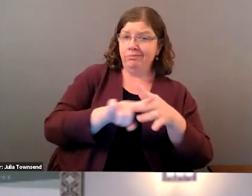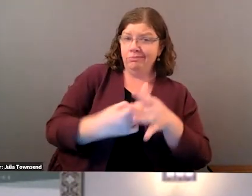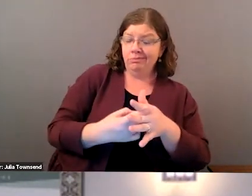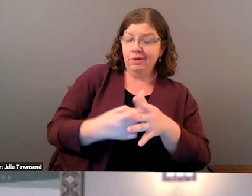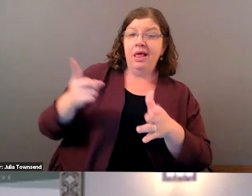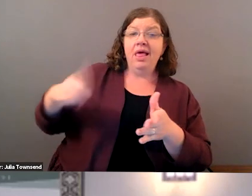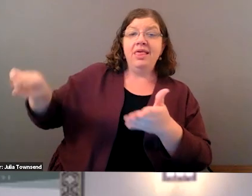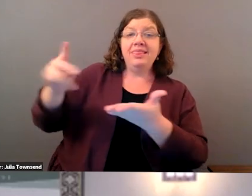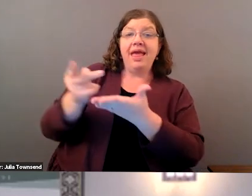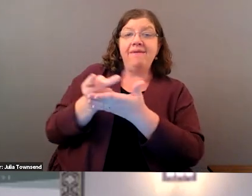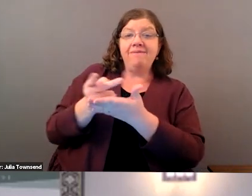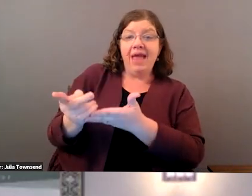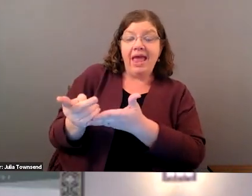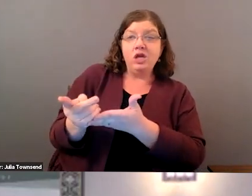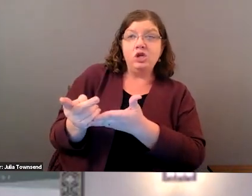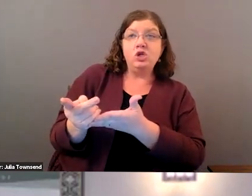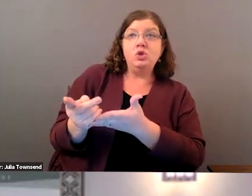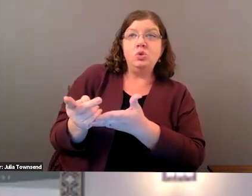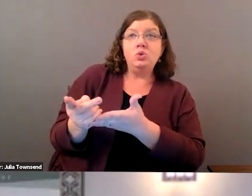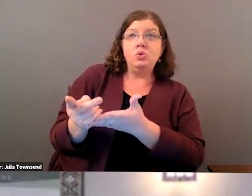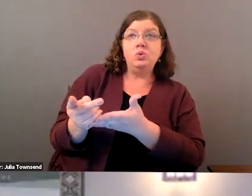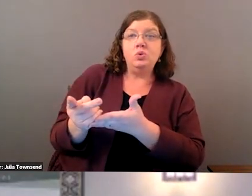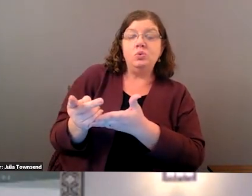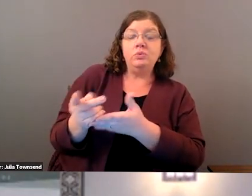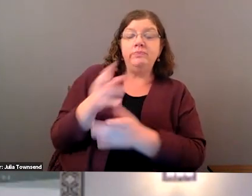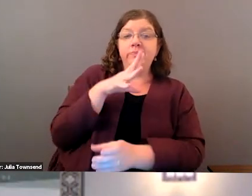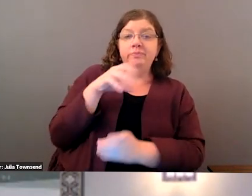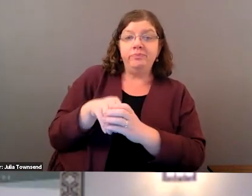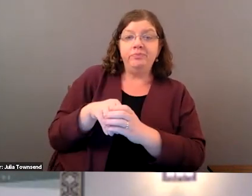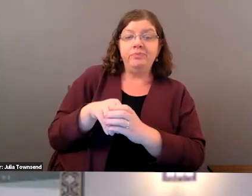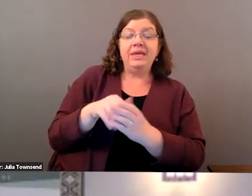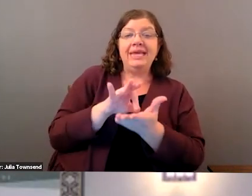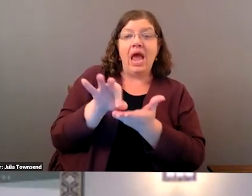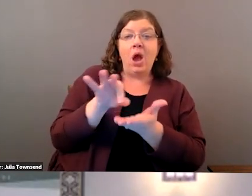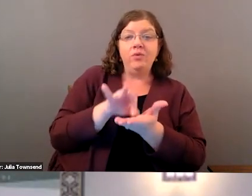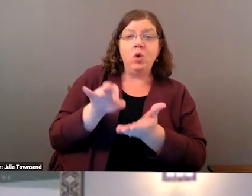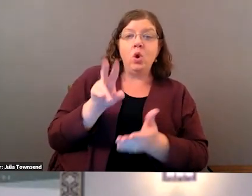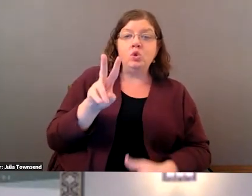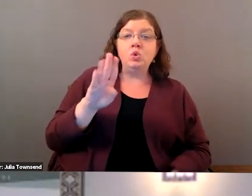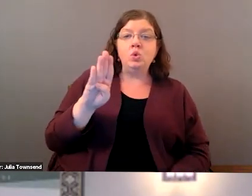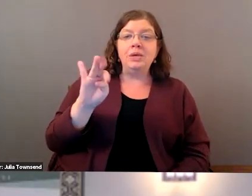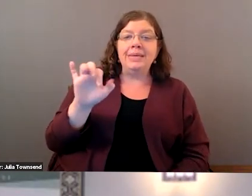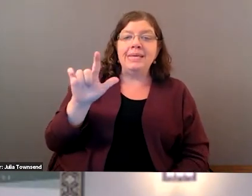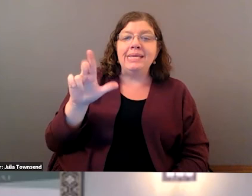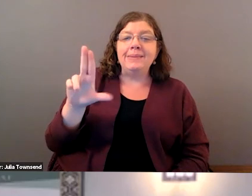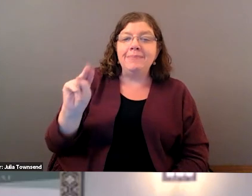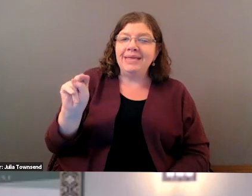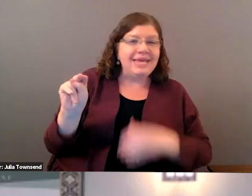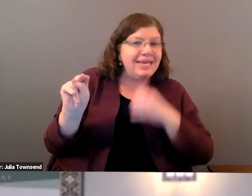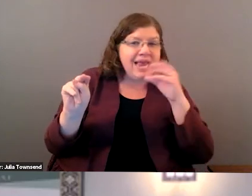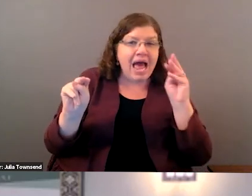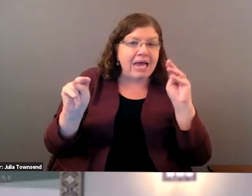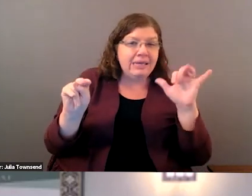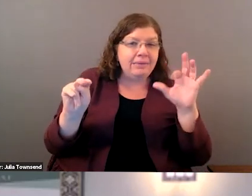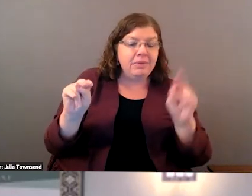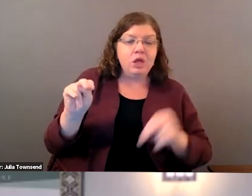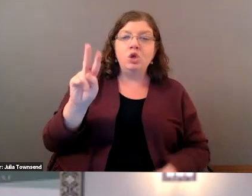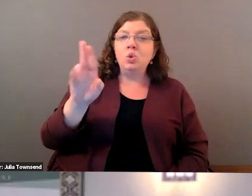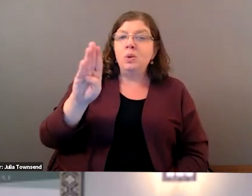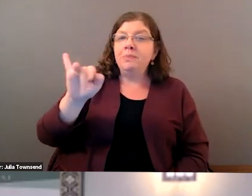to account for $2 billion, that's billion, not million, intended for high need